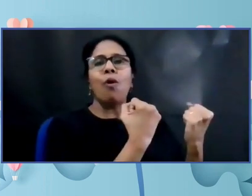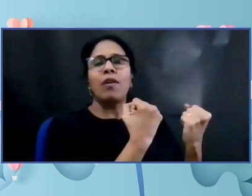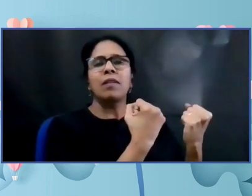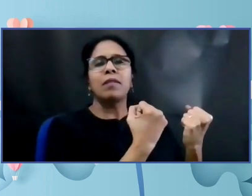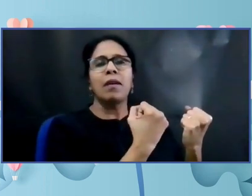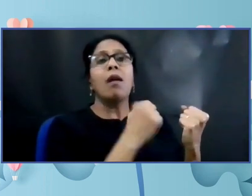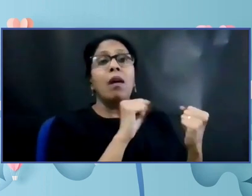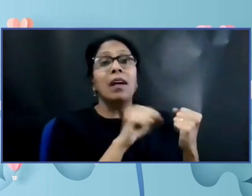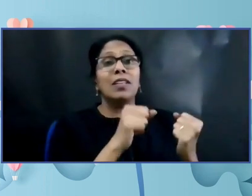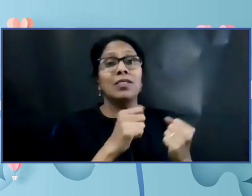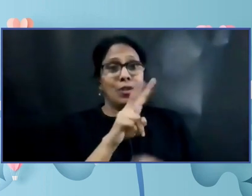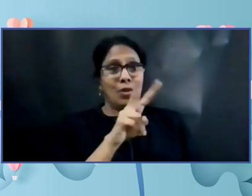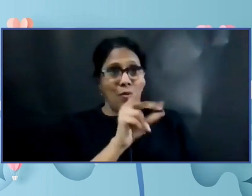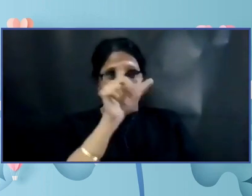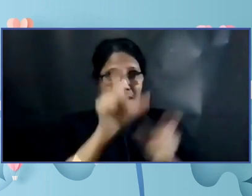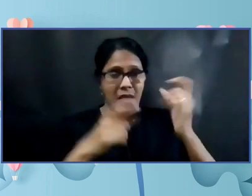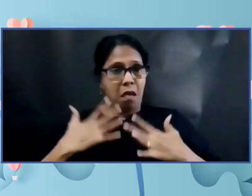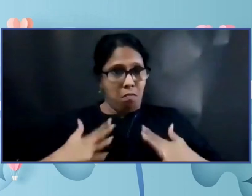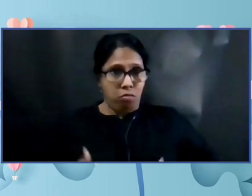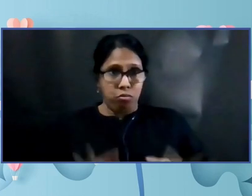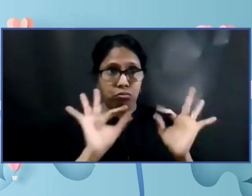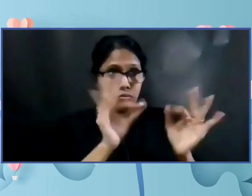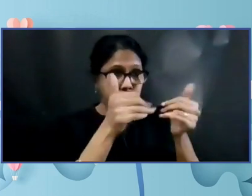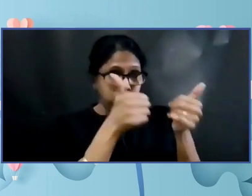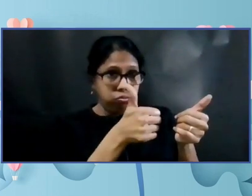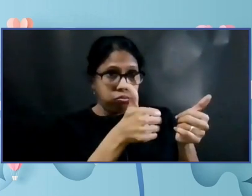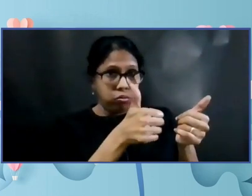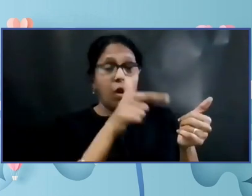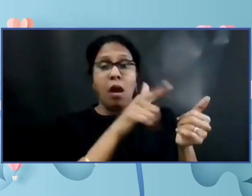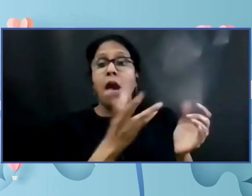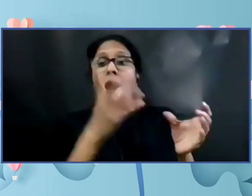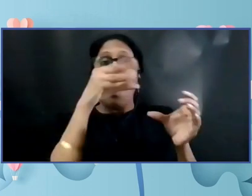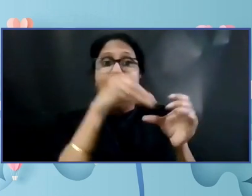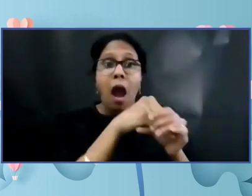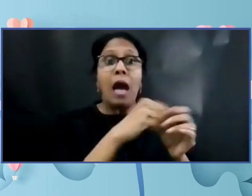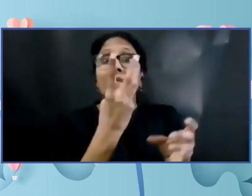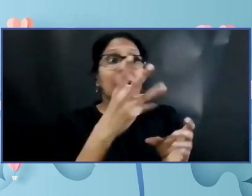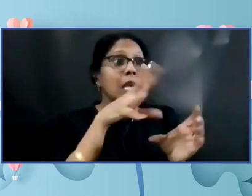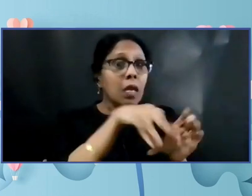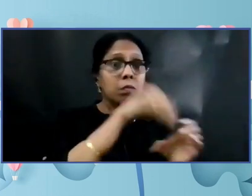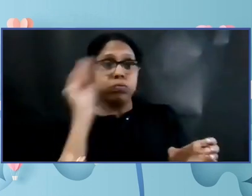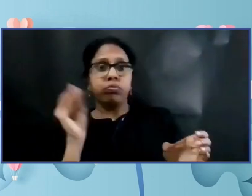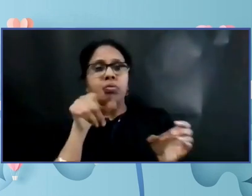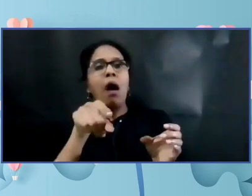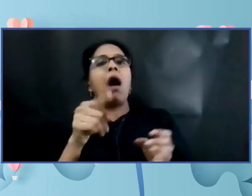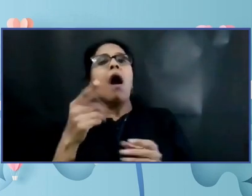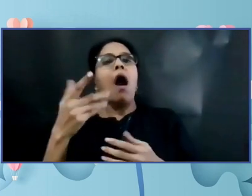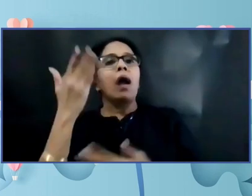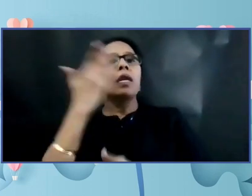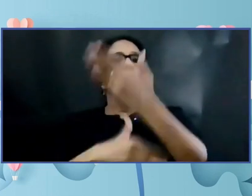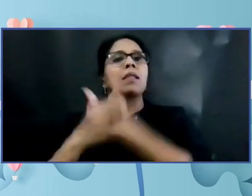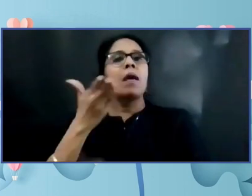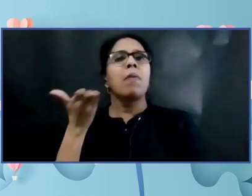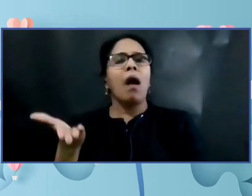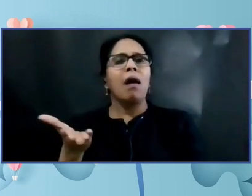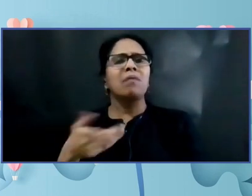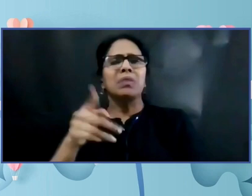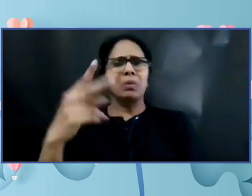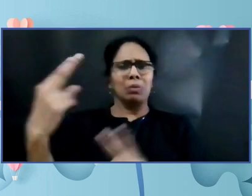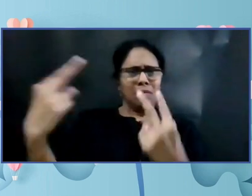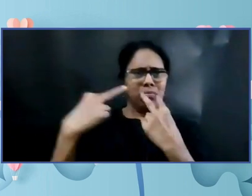3 out of every 20 human beings are disabled. So stop treating us differently. Because